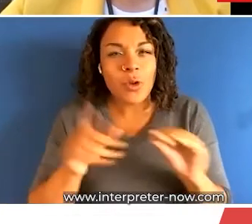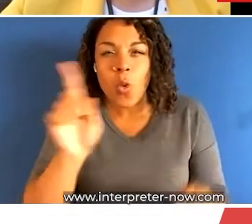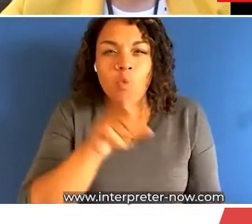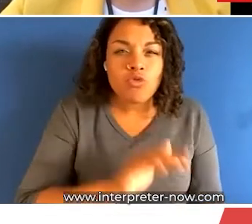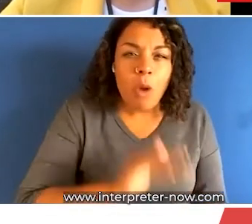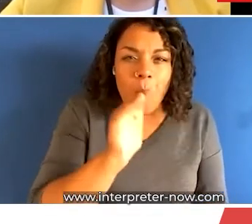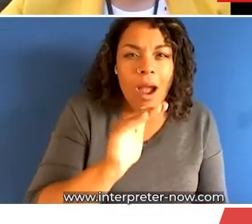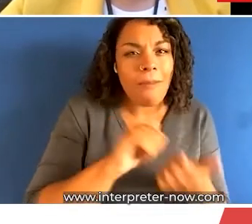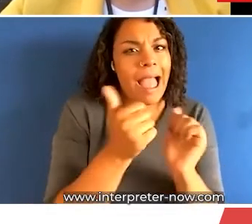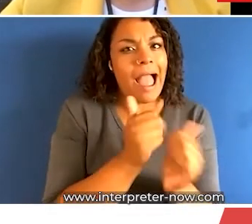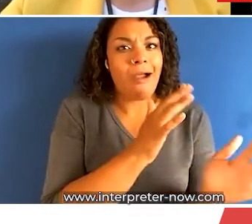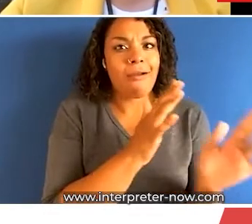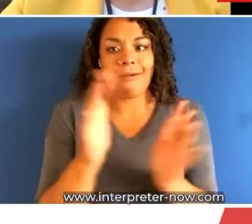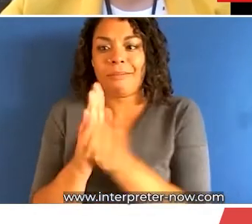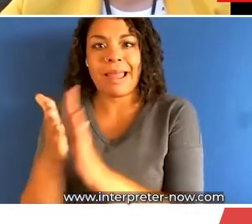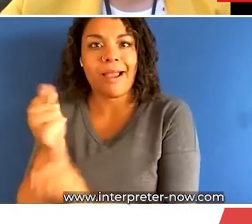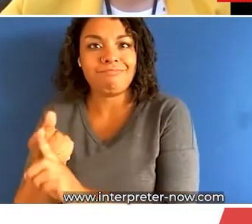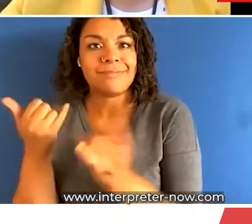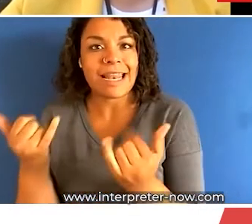do the work that you do now.